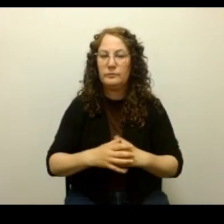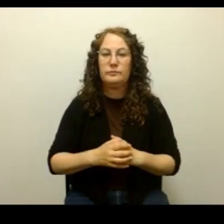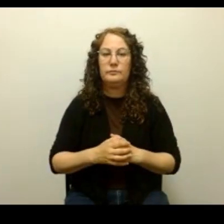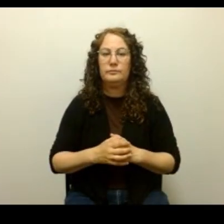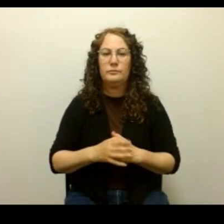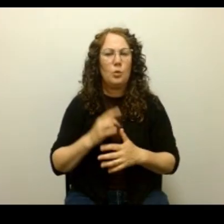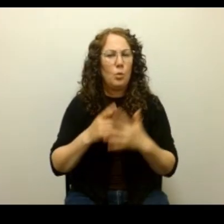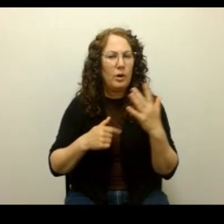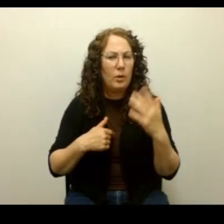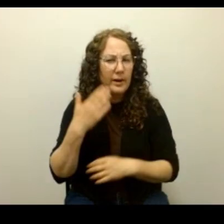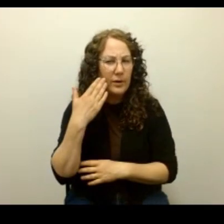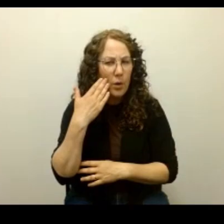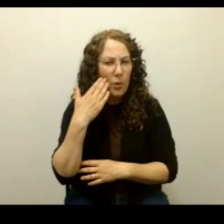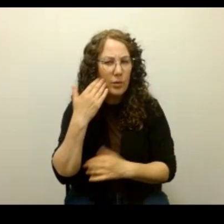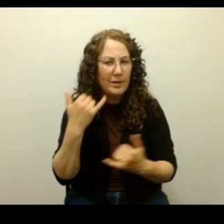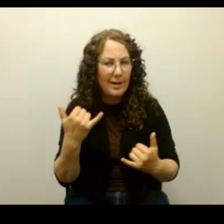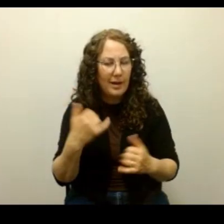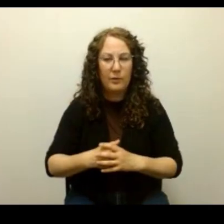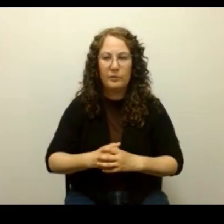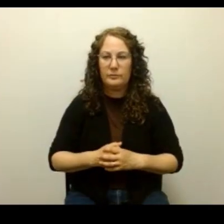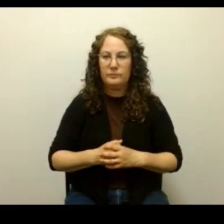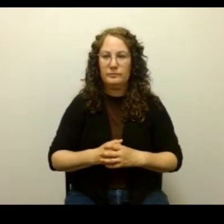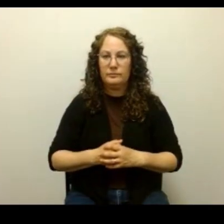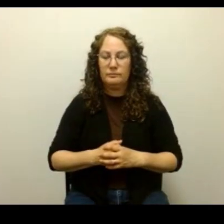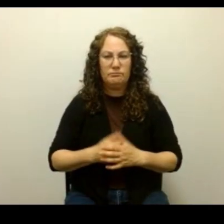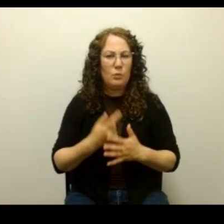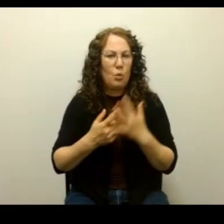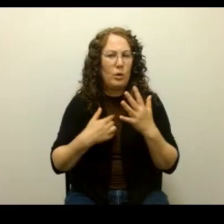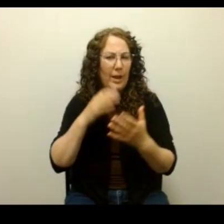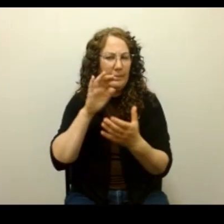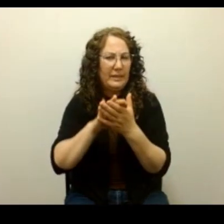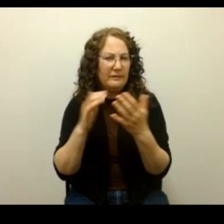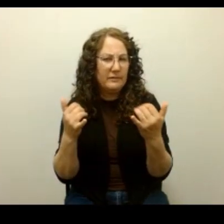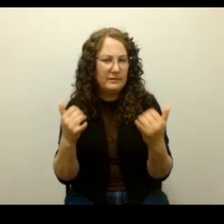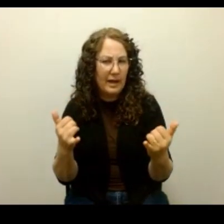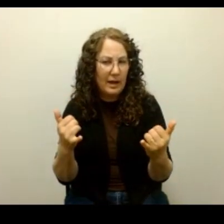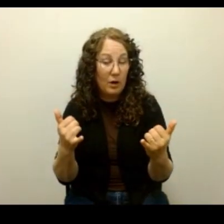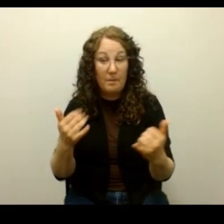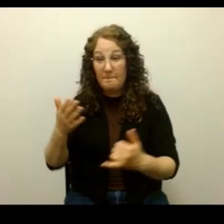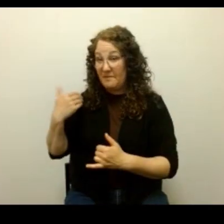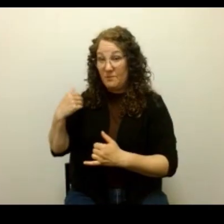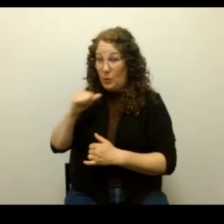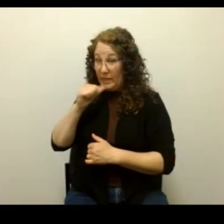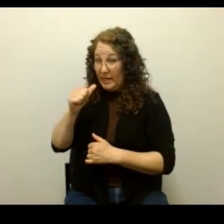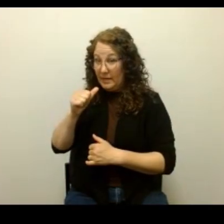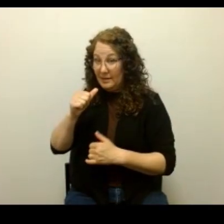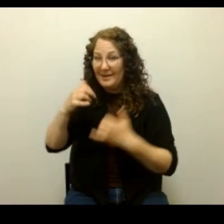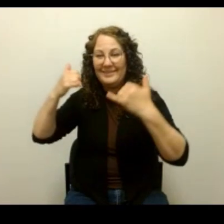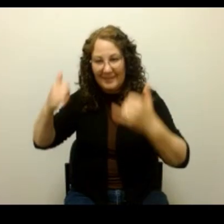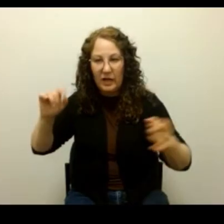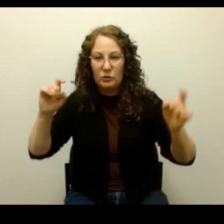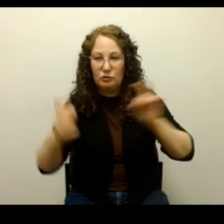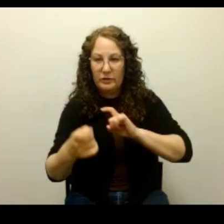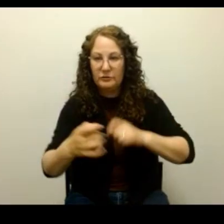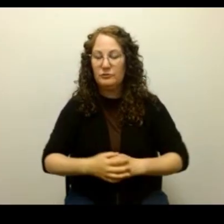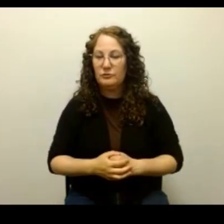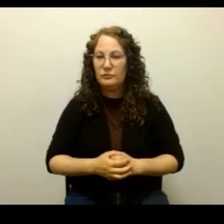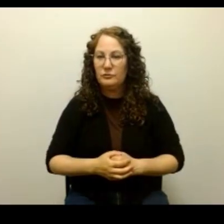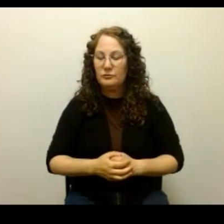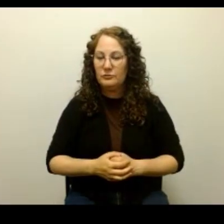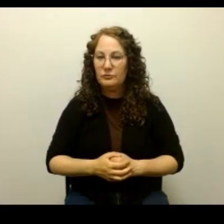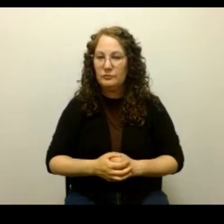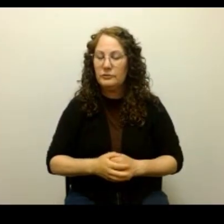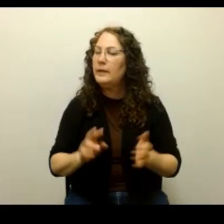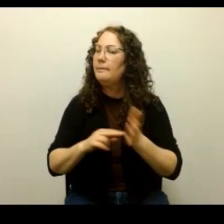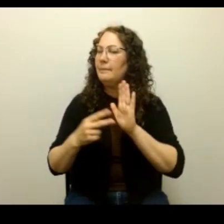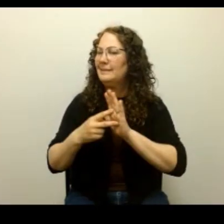know now? Or what do I believe now that I didn't before? How does